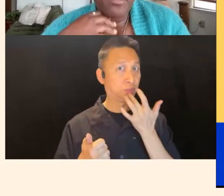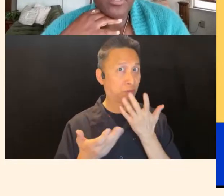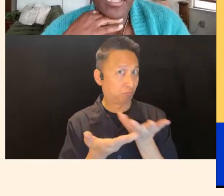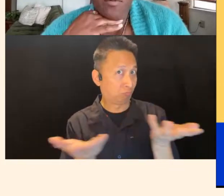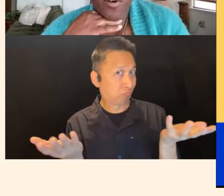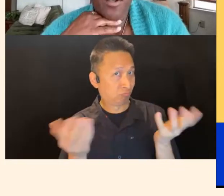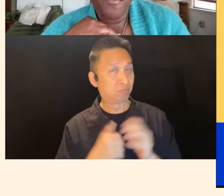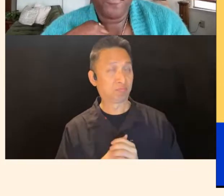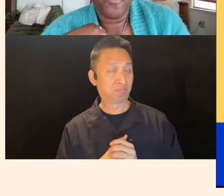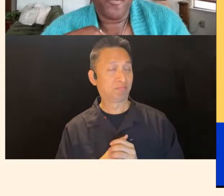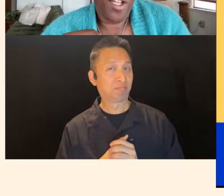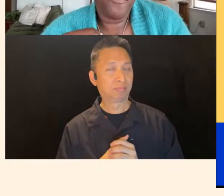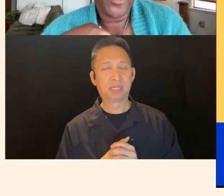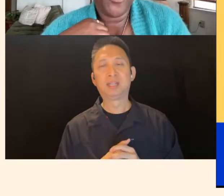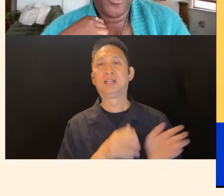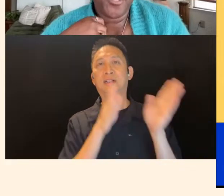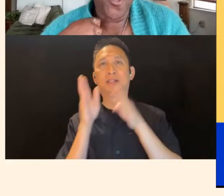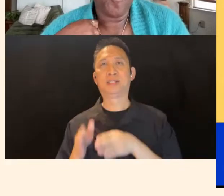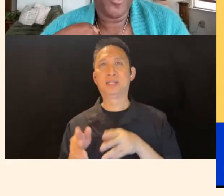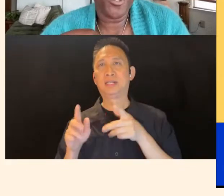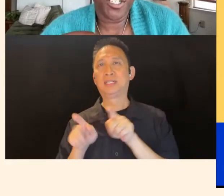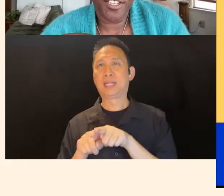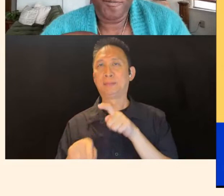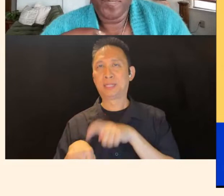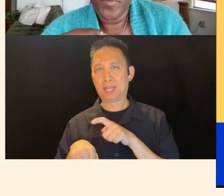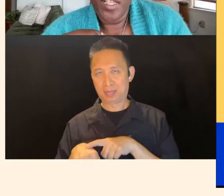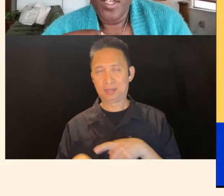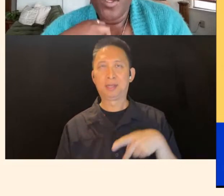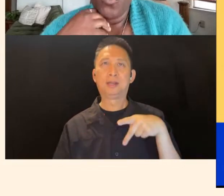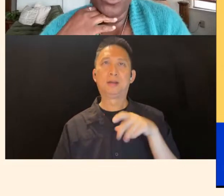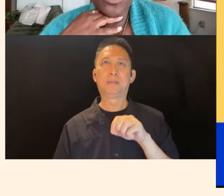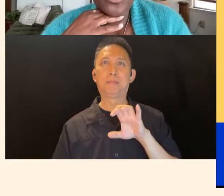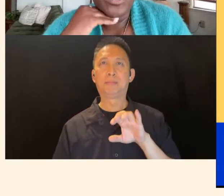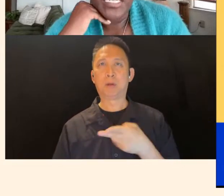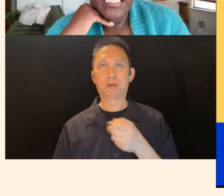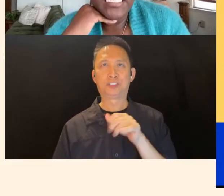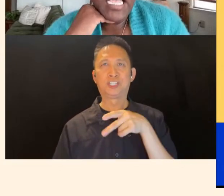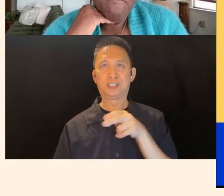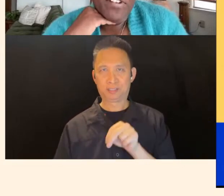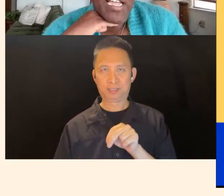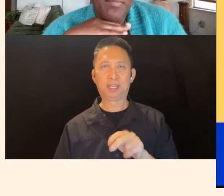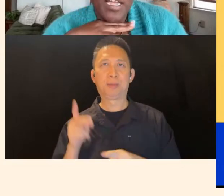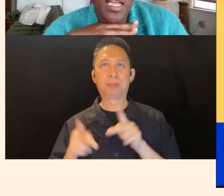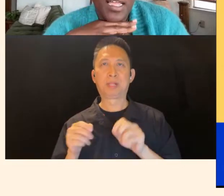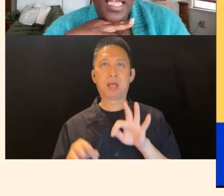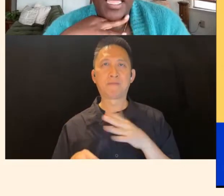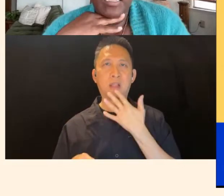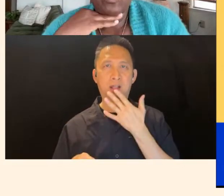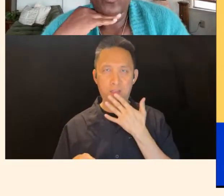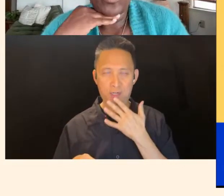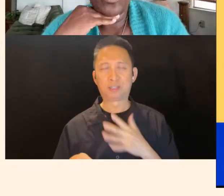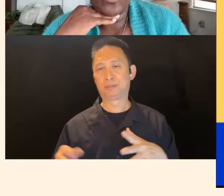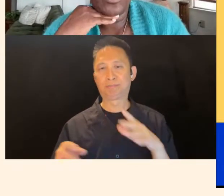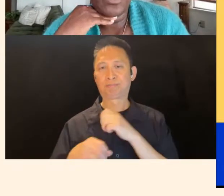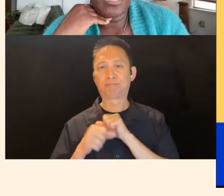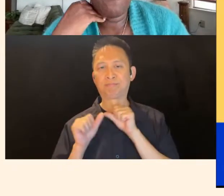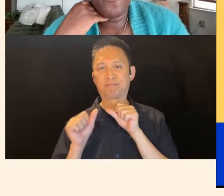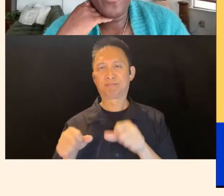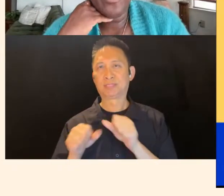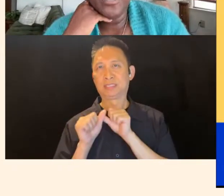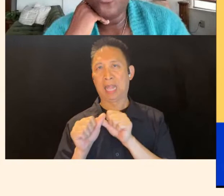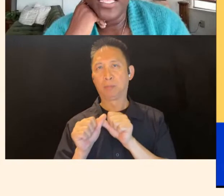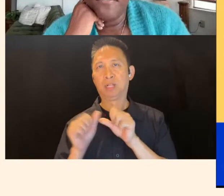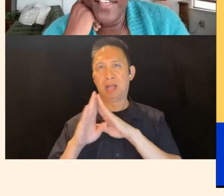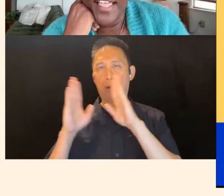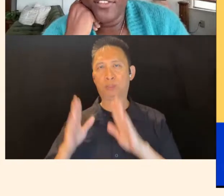Color Housing Network, affectionately called POTION, was also seeing the same phenomena, and we're looking